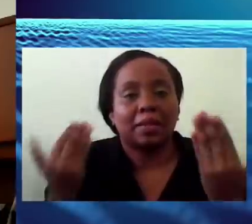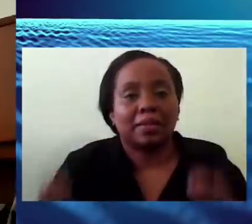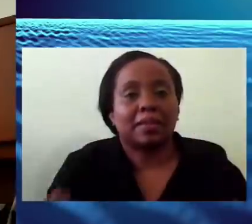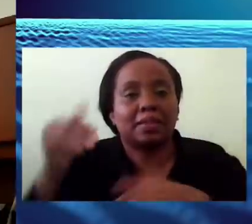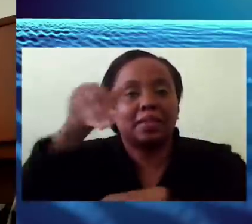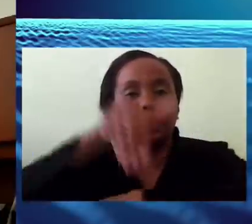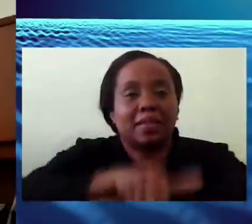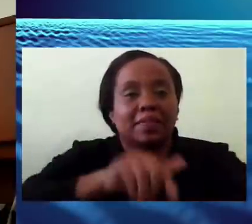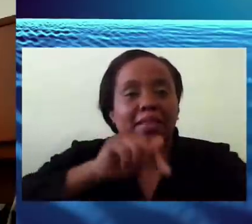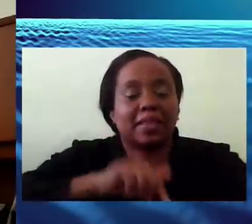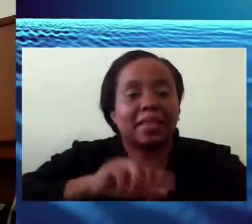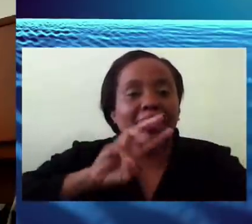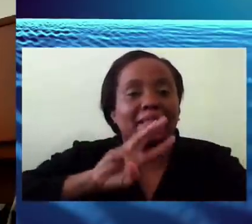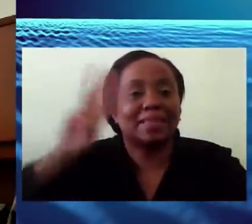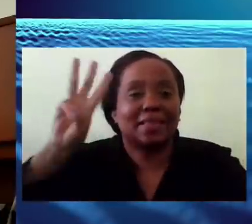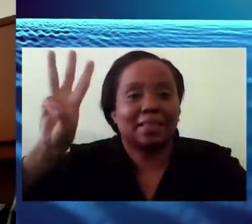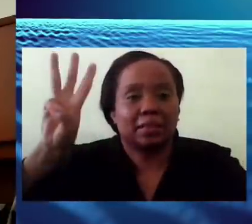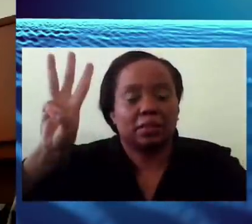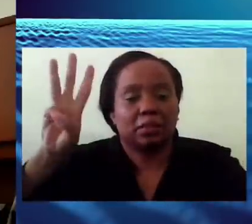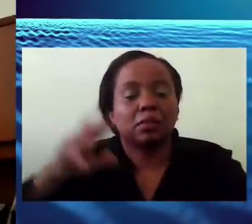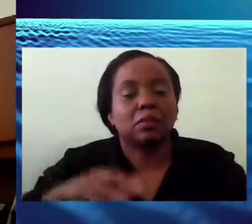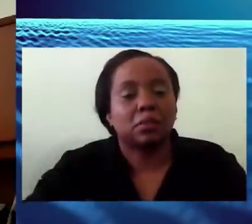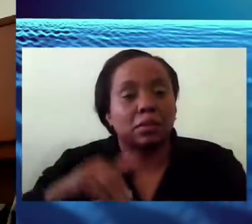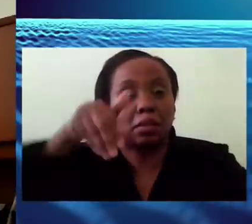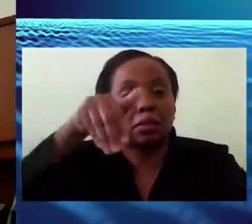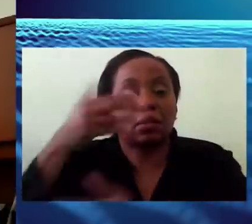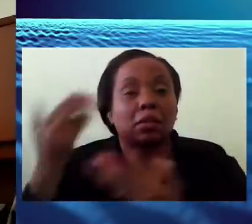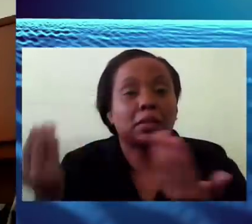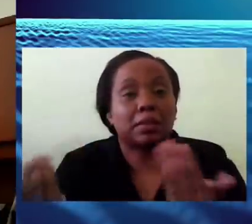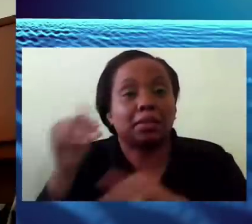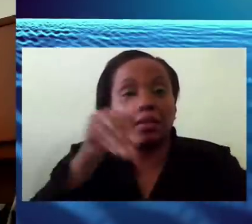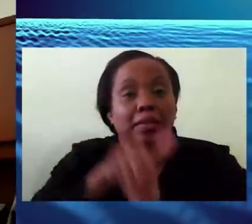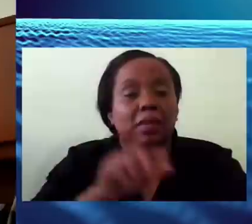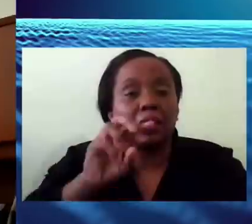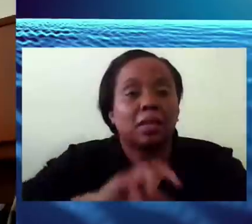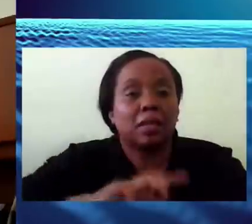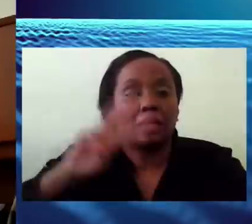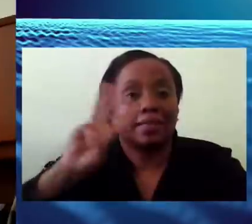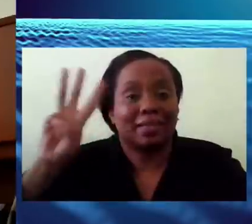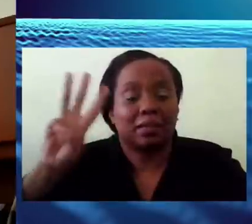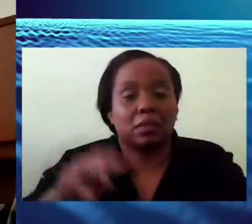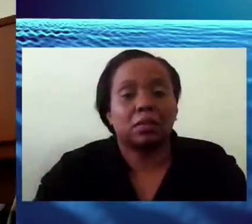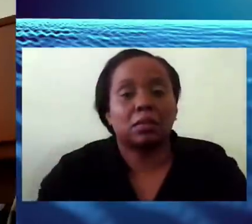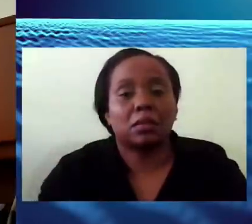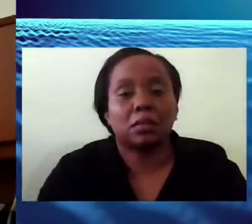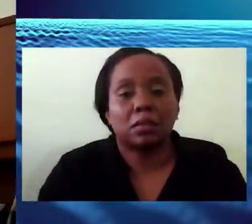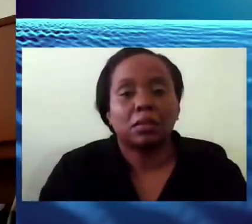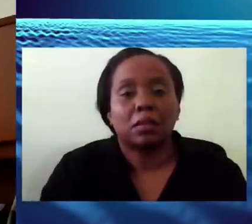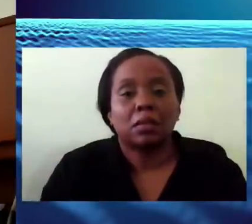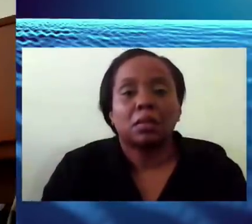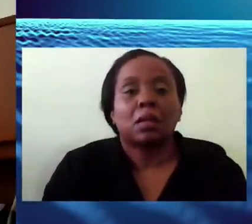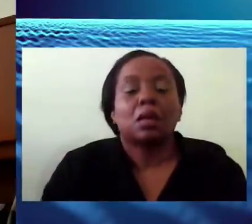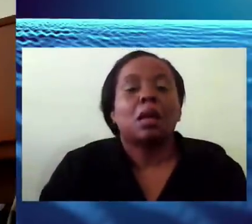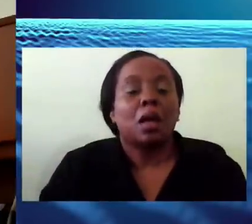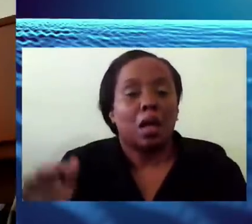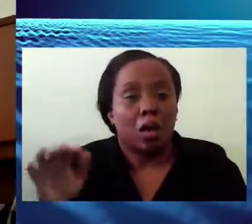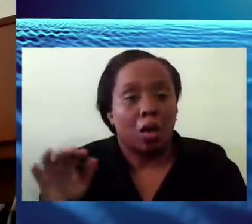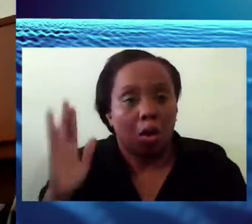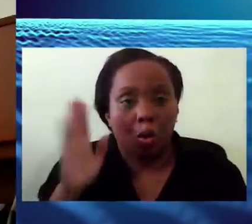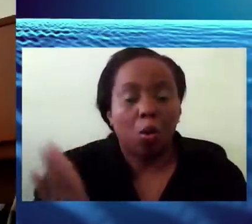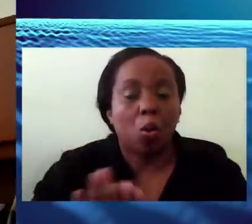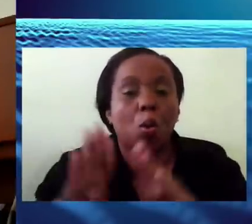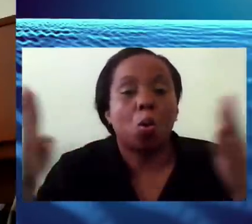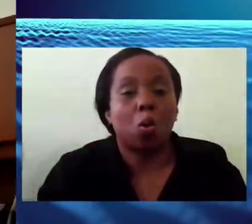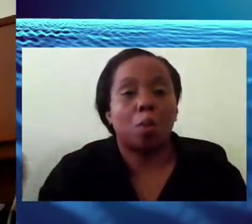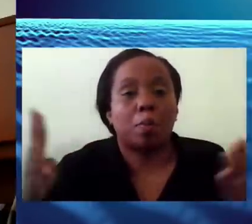Just for clarity, we will begin to allow commercial flights beginning at 6 p.m. this evening. The airspace